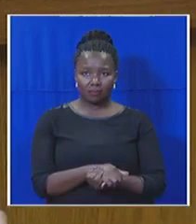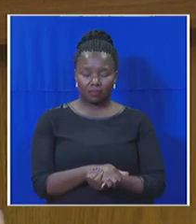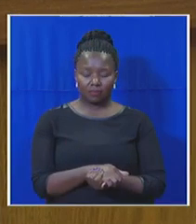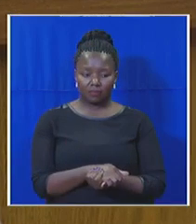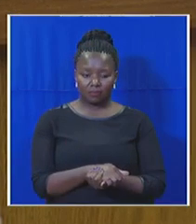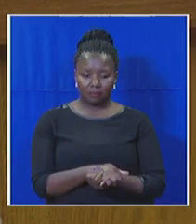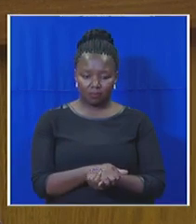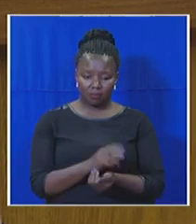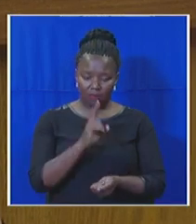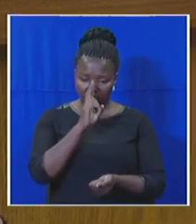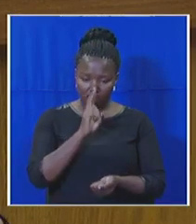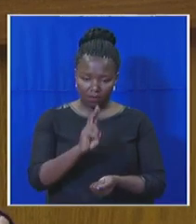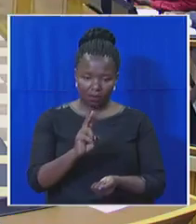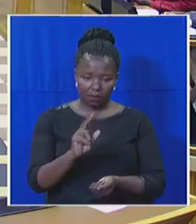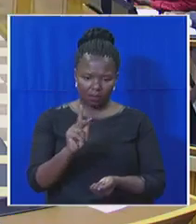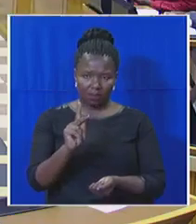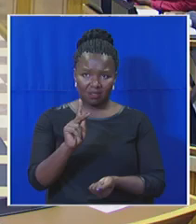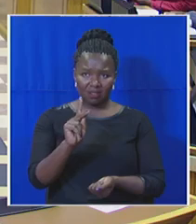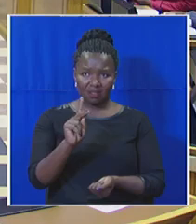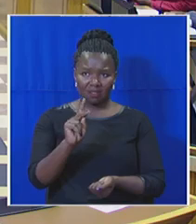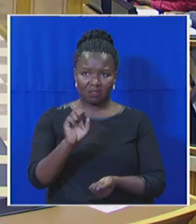The Honorable Kenya.